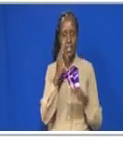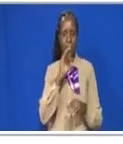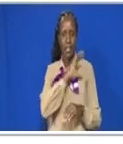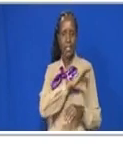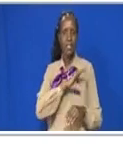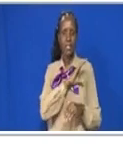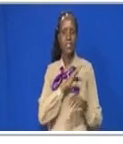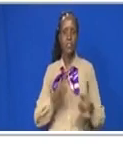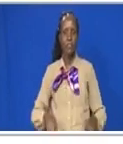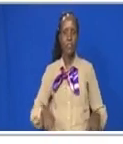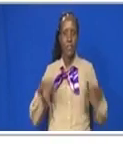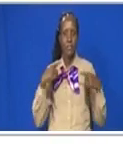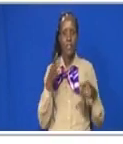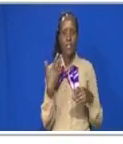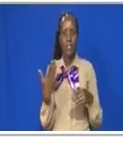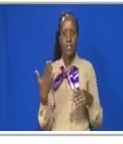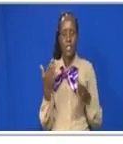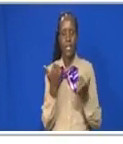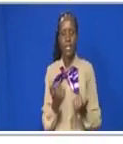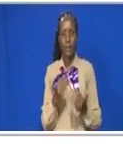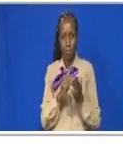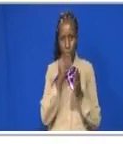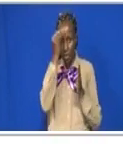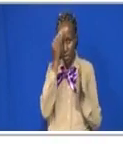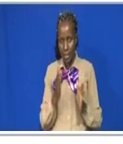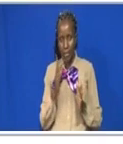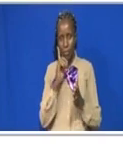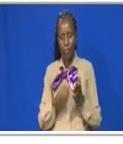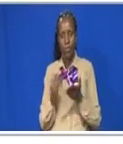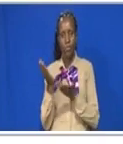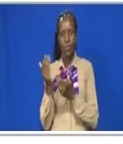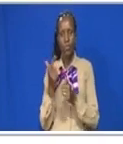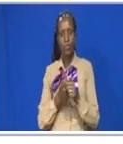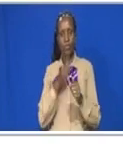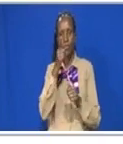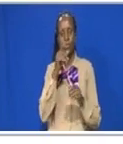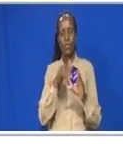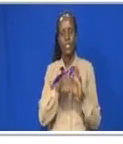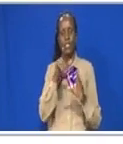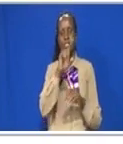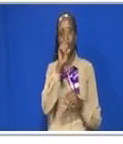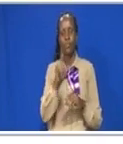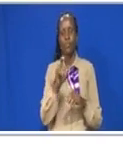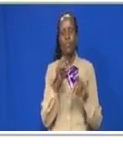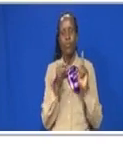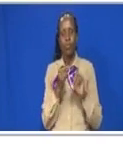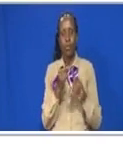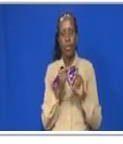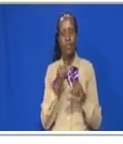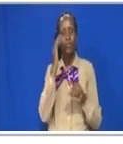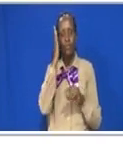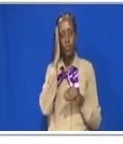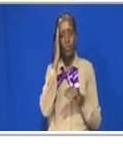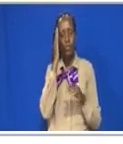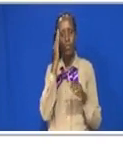living things. Lana, what is expected of you in this particular question? One is to know